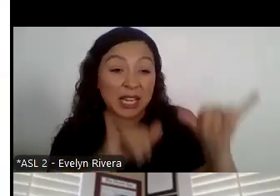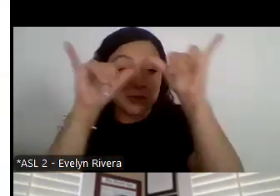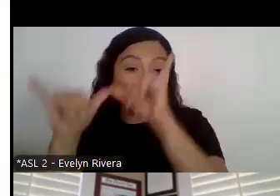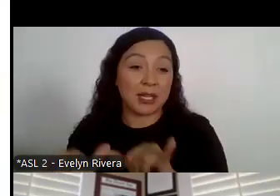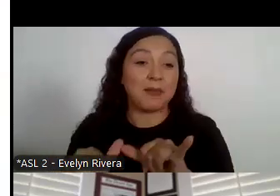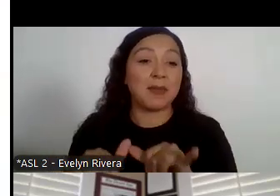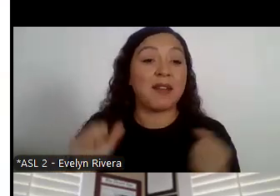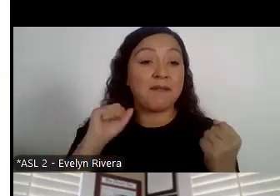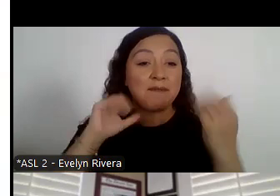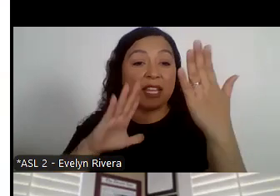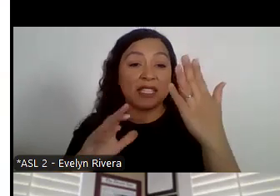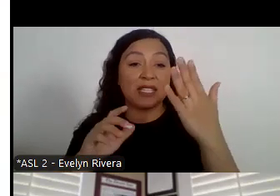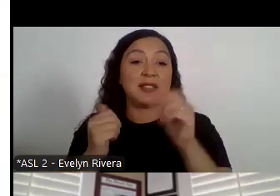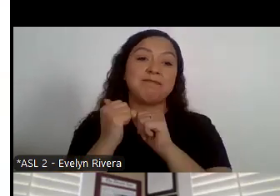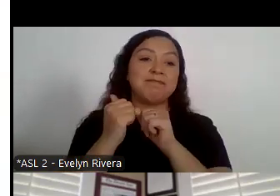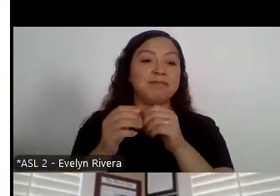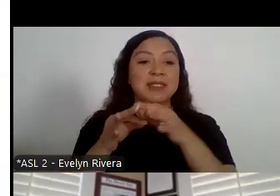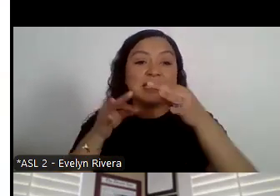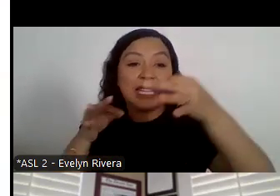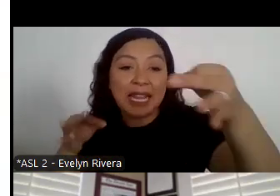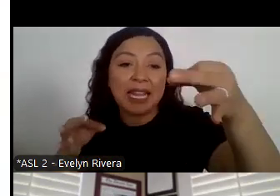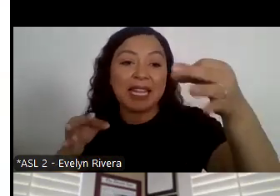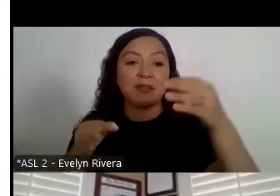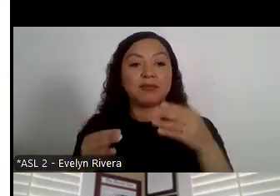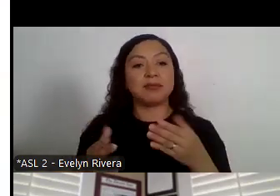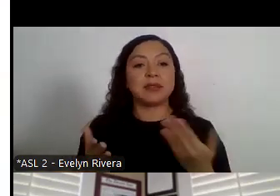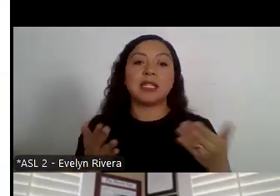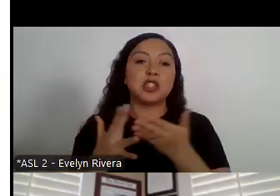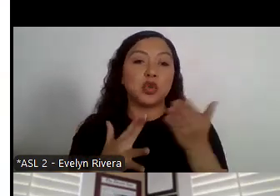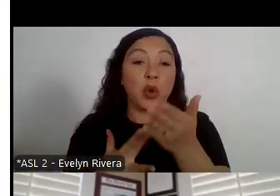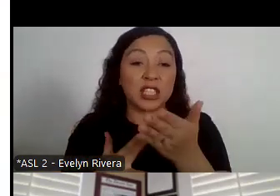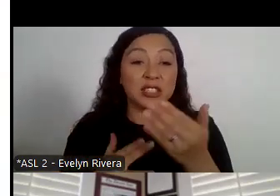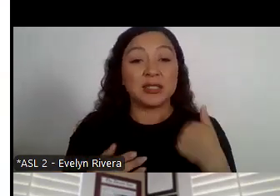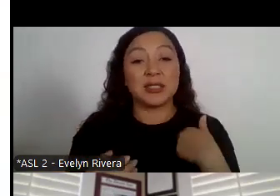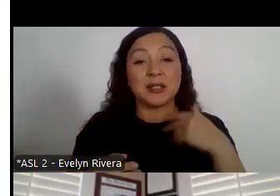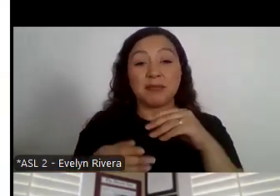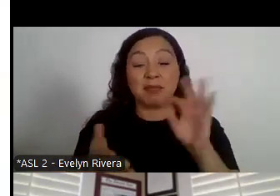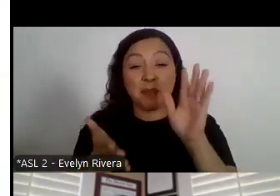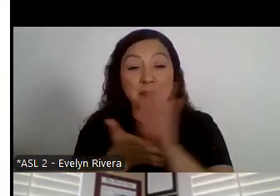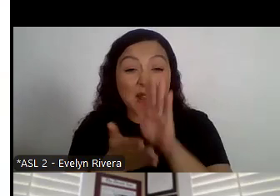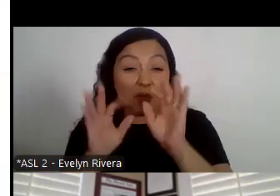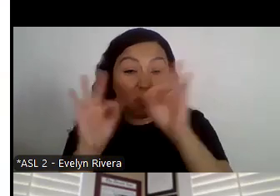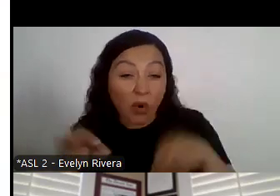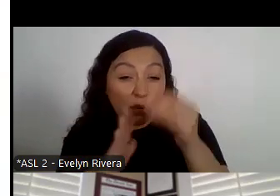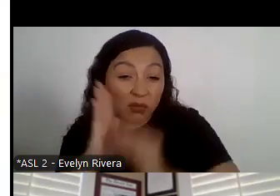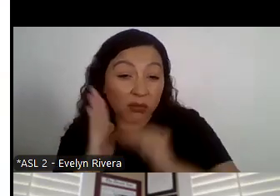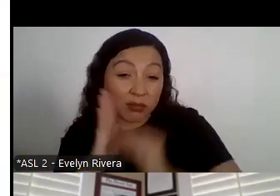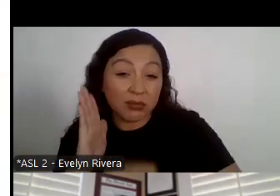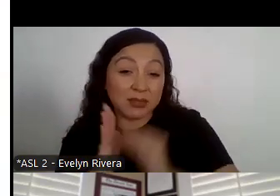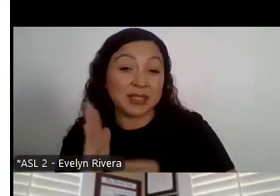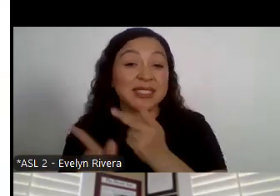turn. Caregivers are holding up entire systems quietly, and when access fails them,